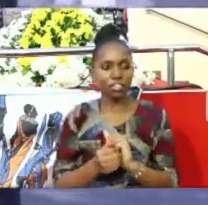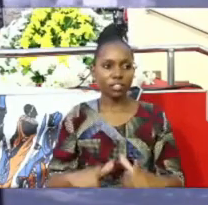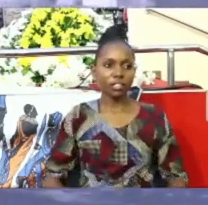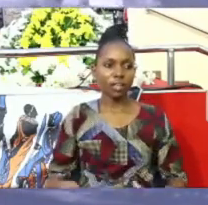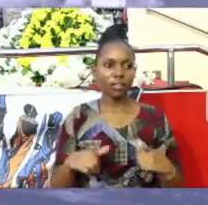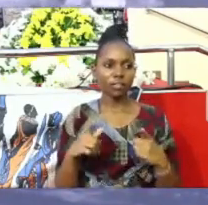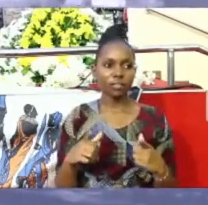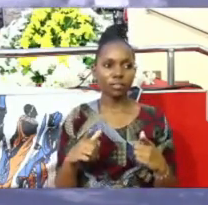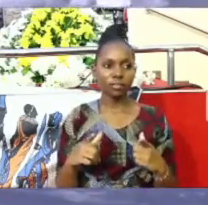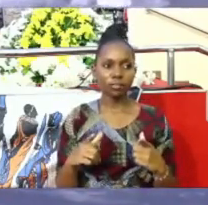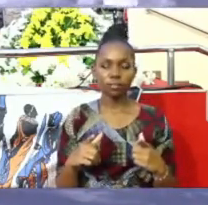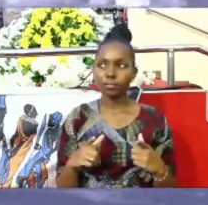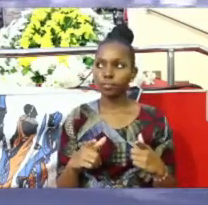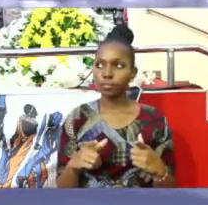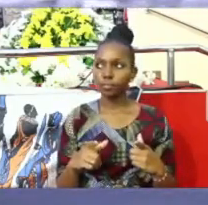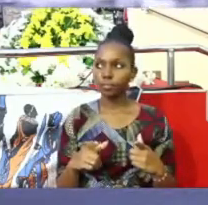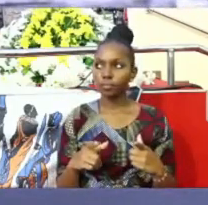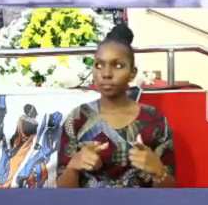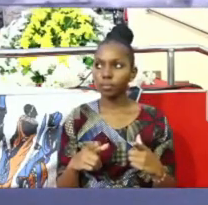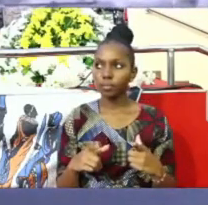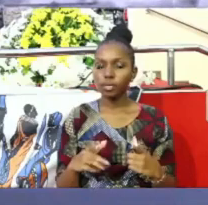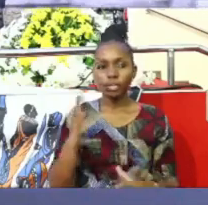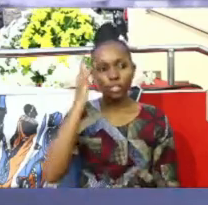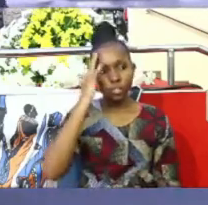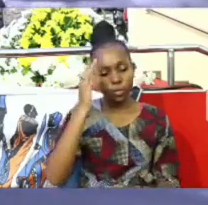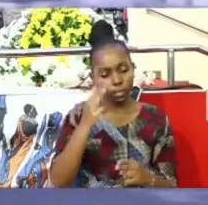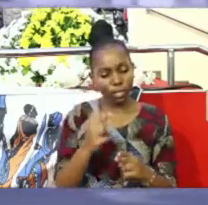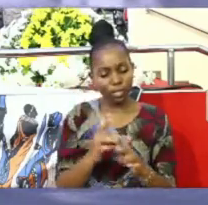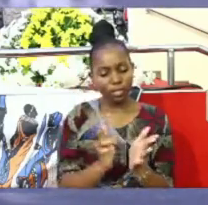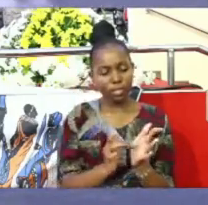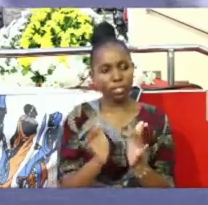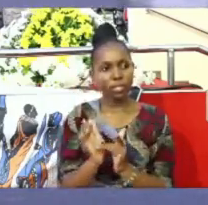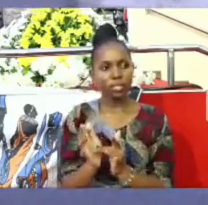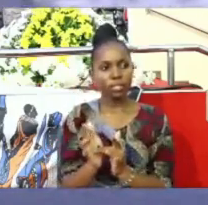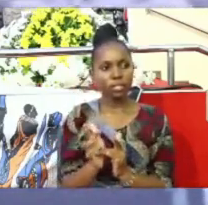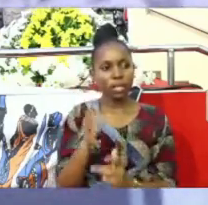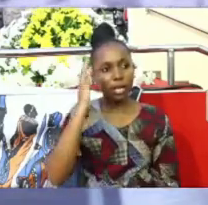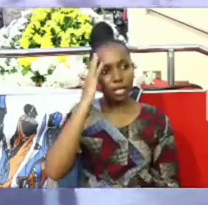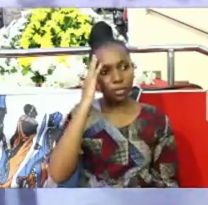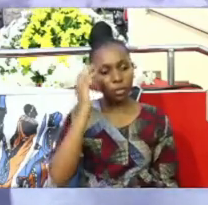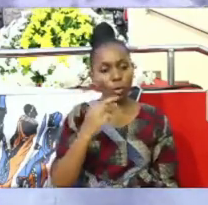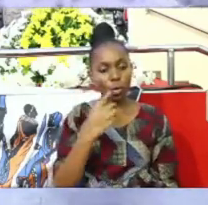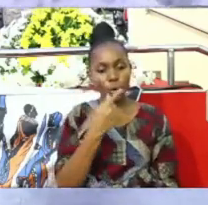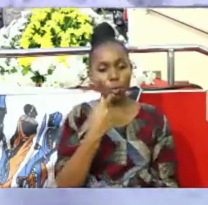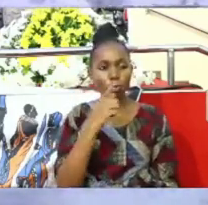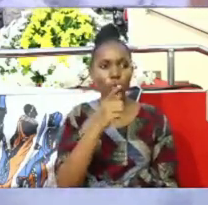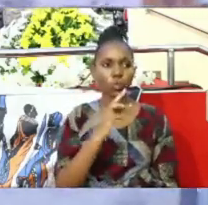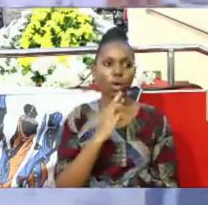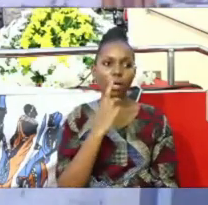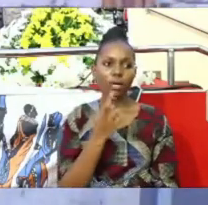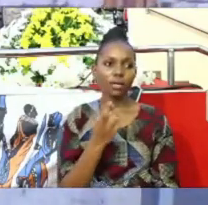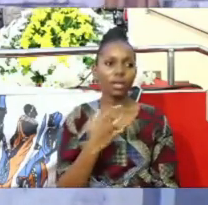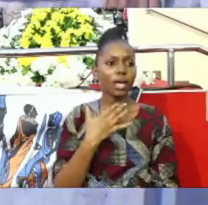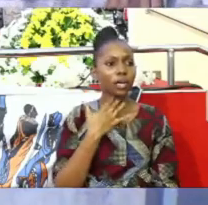them. You don't know Jesus. Yes, and you know, you want to know Him right now. I will